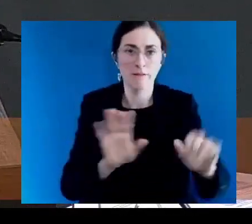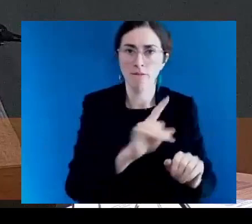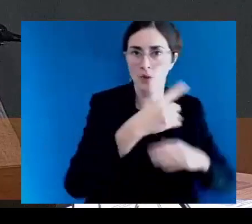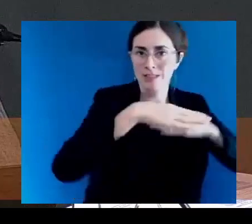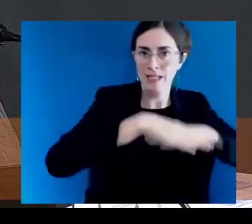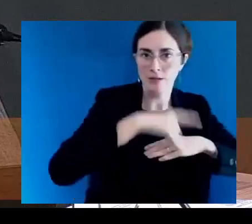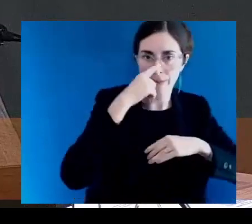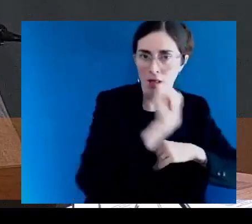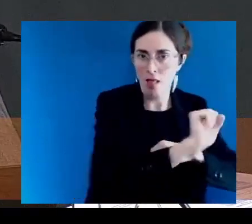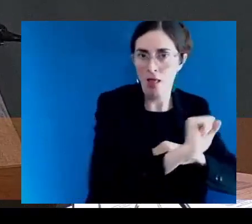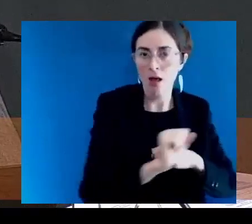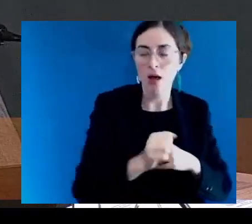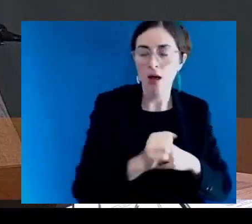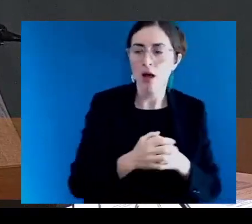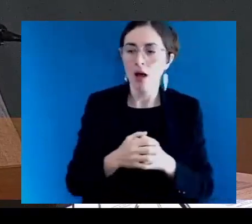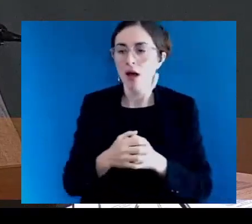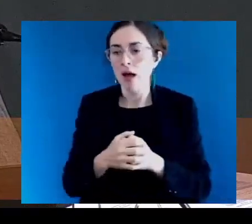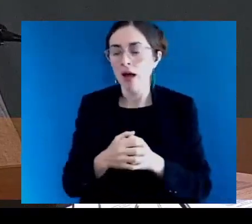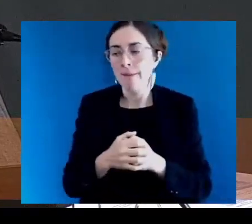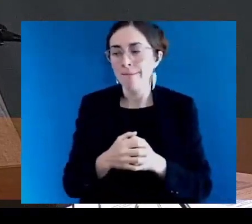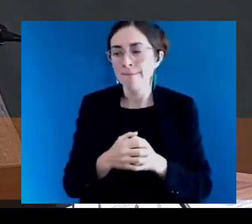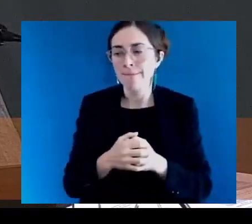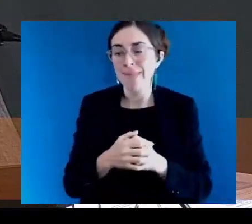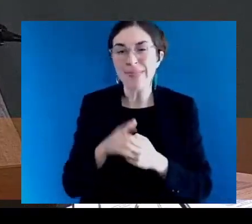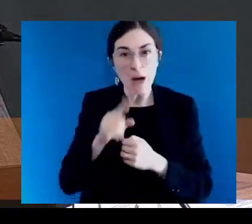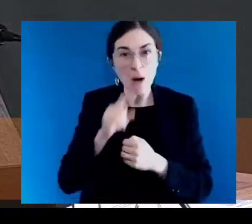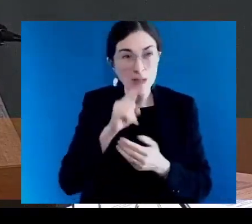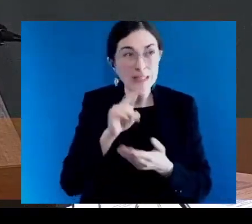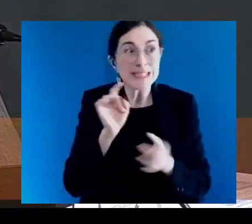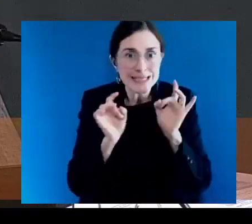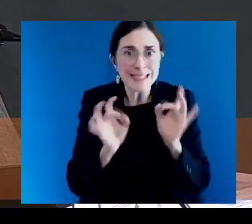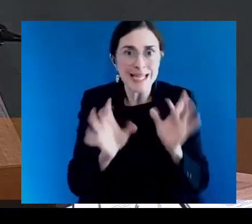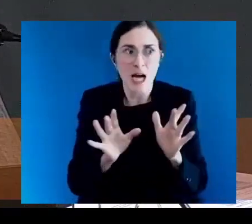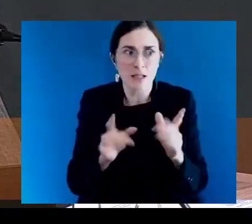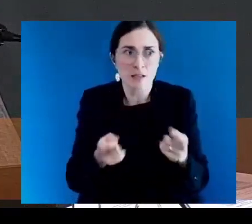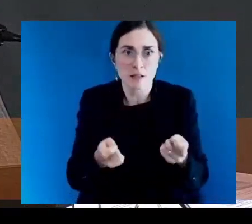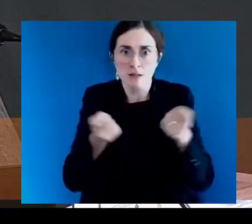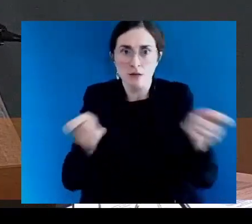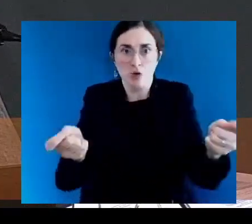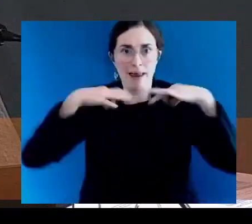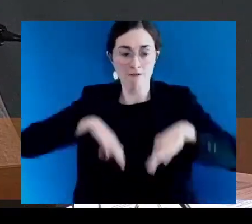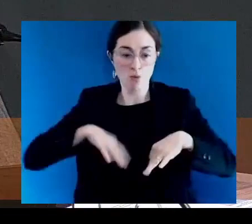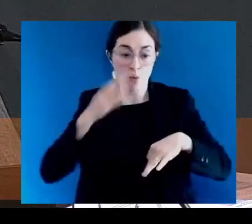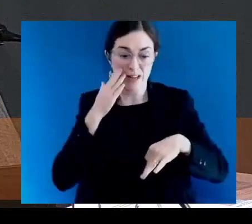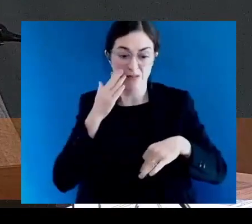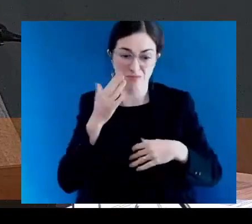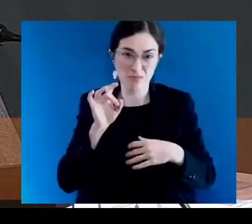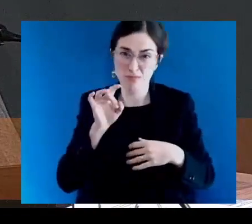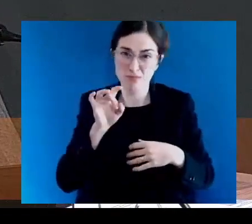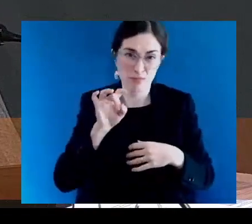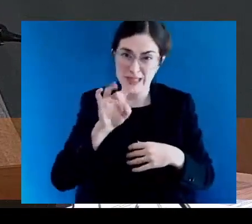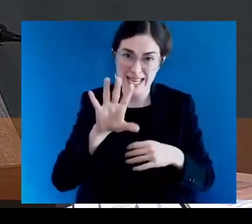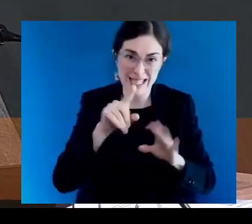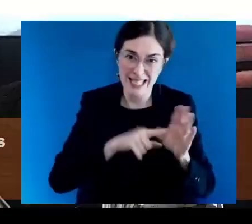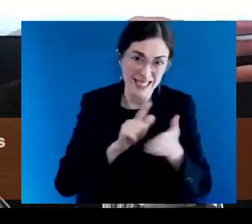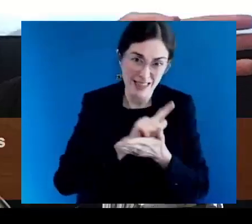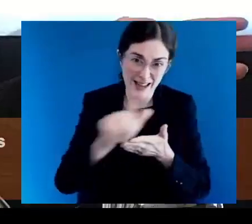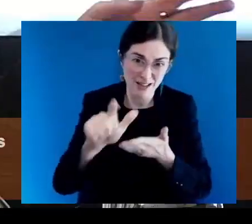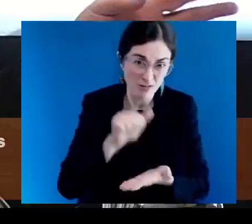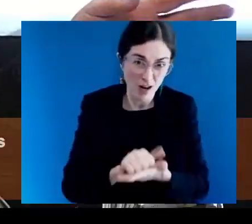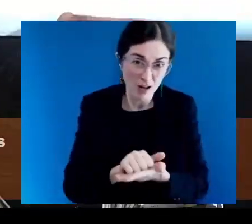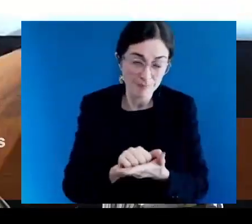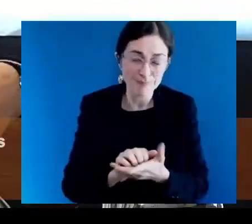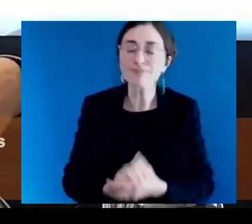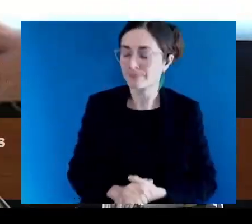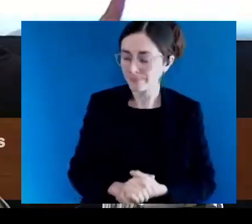online, if you like, in over 10 years from now. Well, yes, but the commencement of